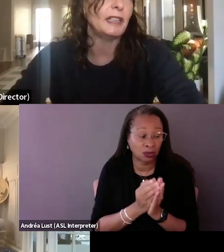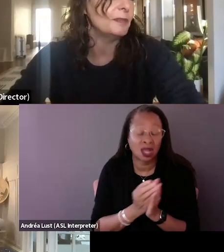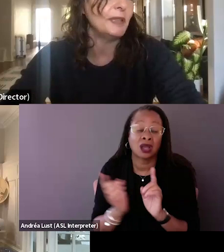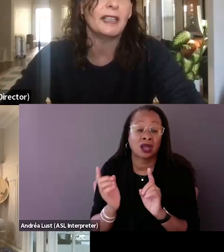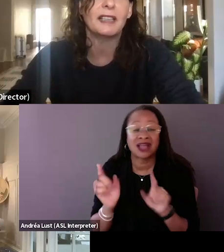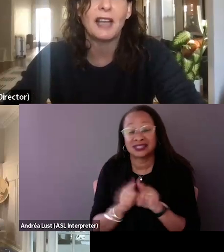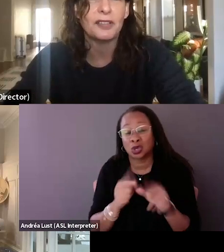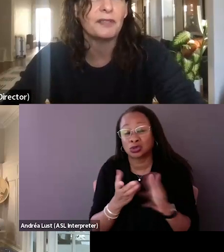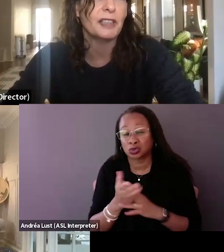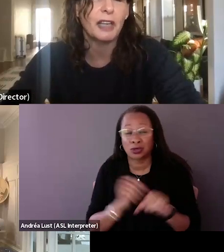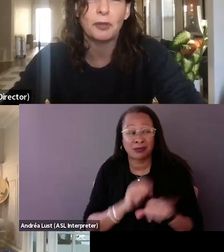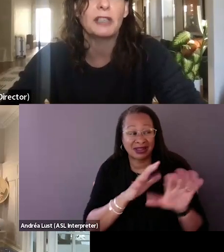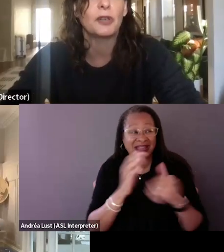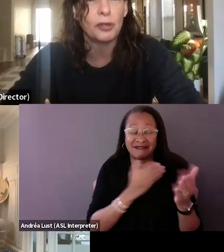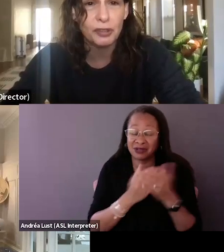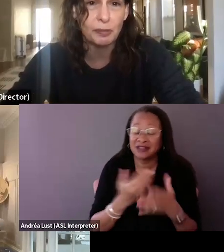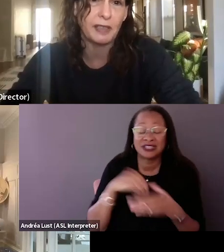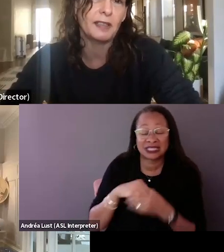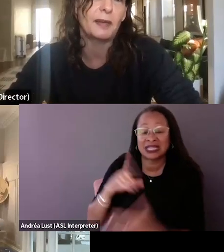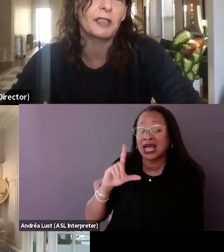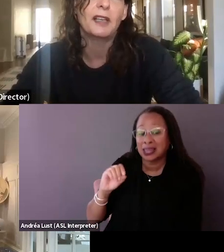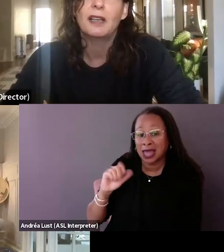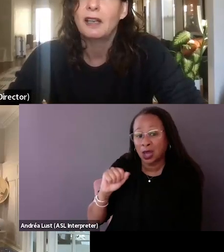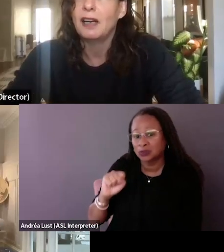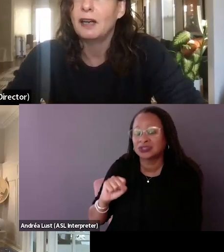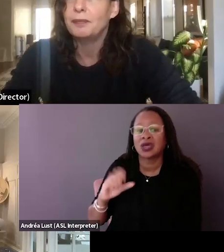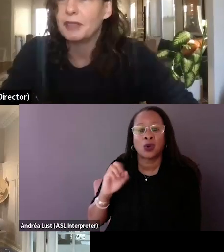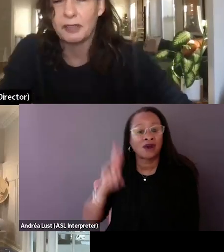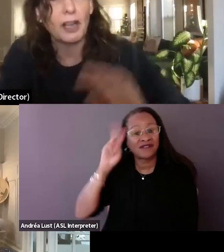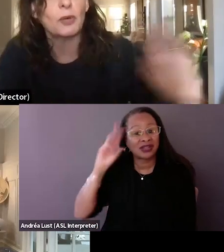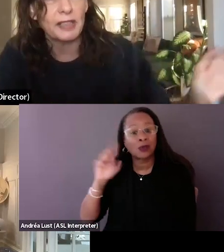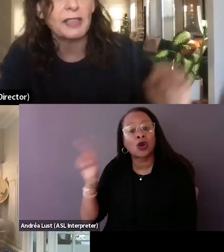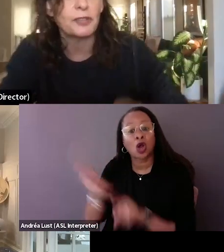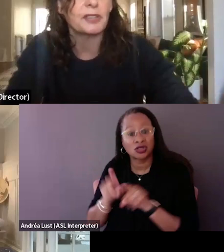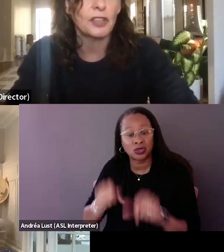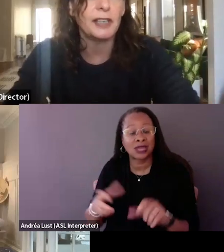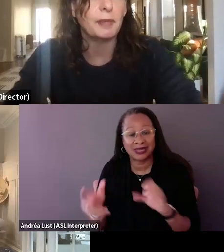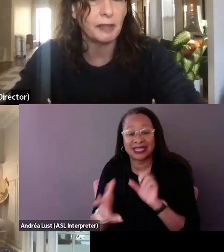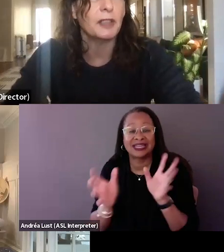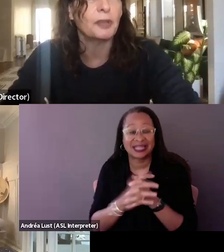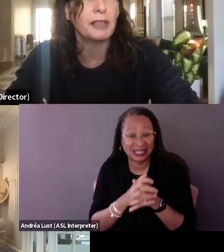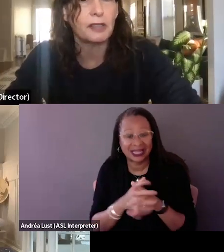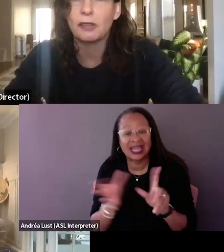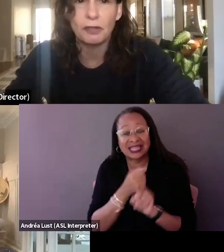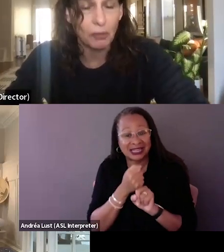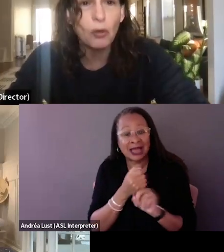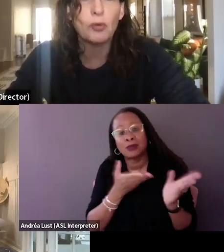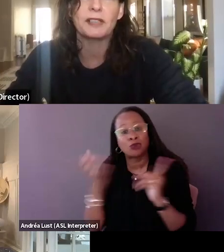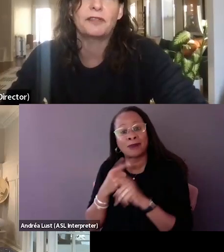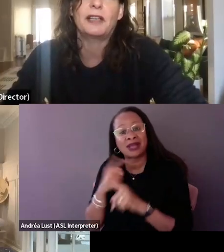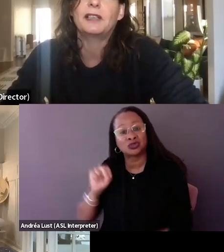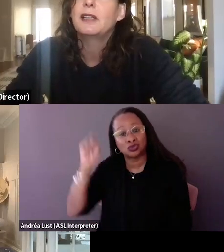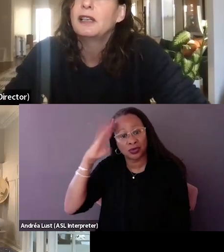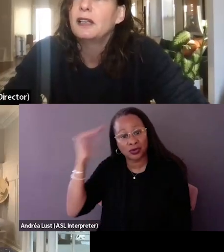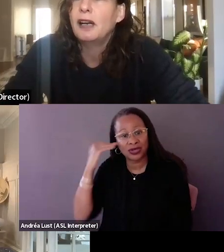everything. I mean, even being in Laos and Vietnam, where he could also be kidnapped. It's not quite as dangerous as China, but, where he's